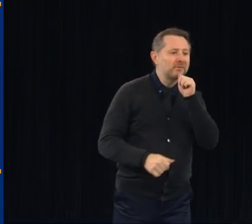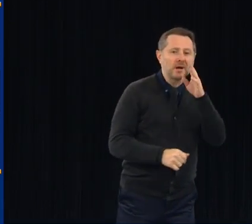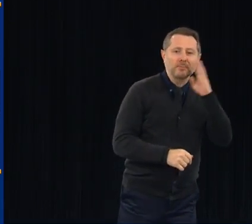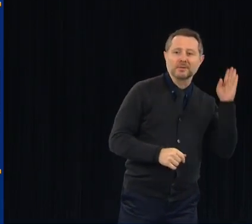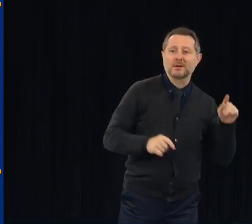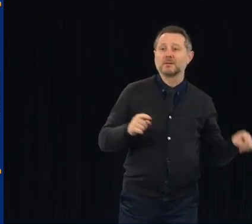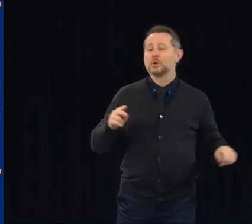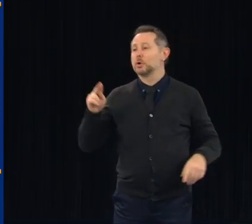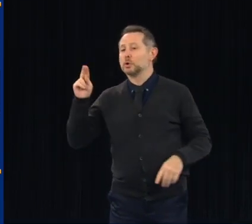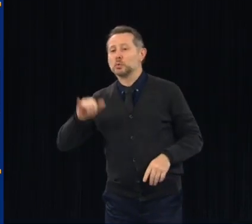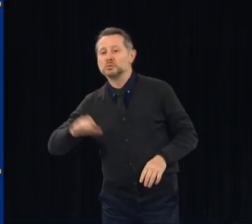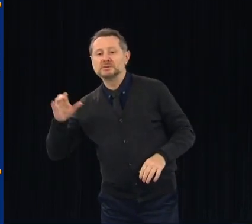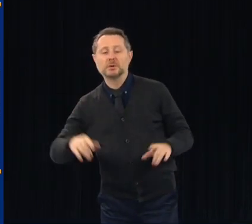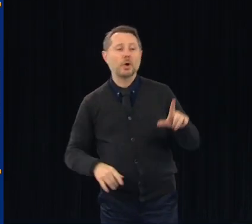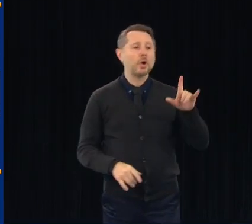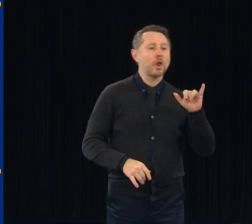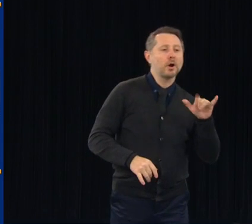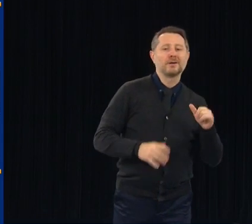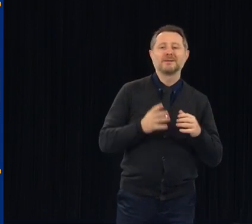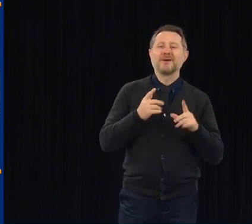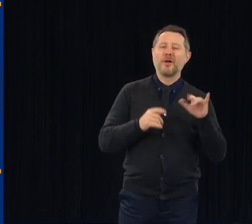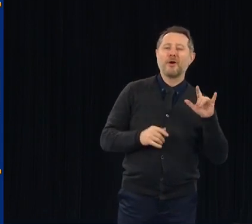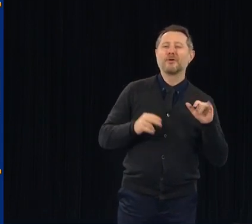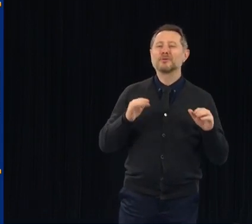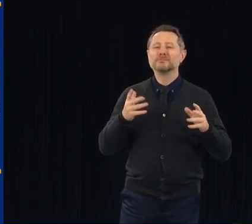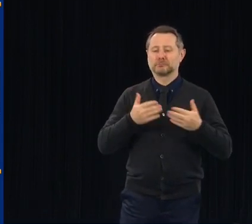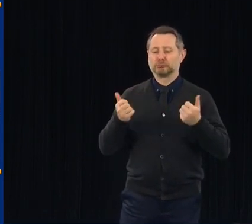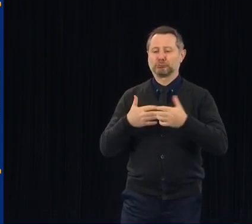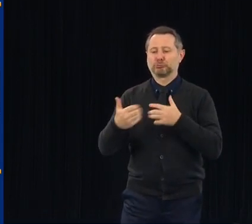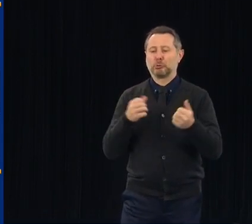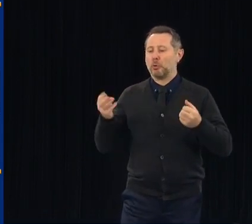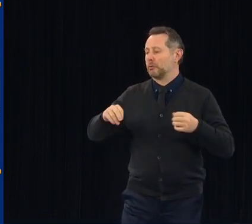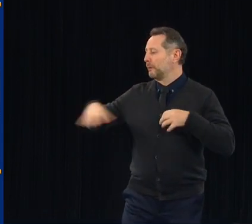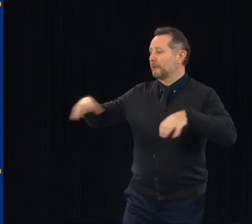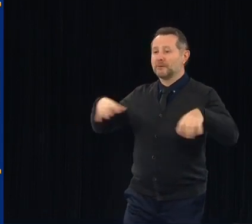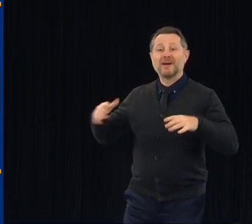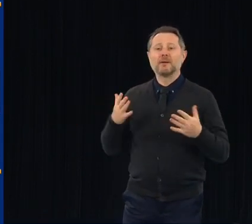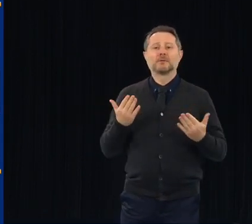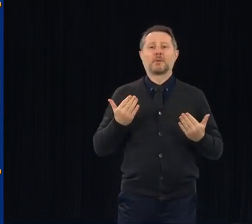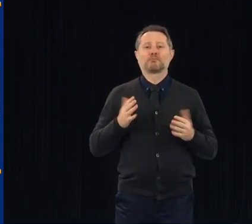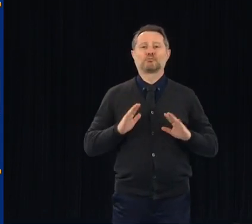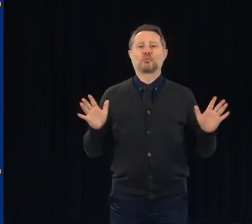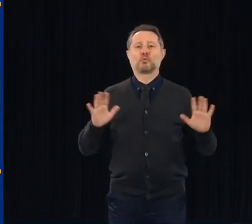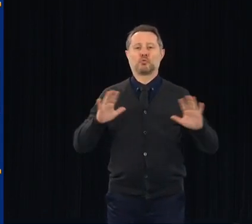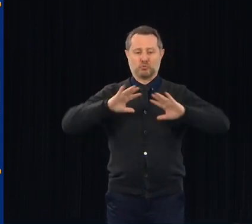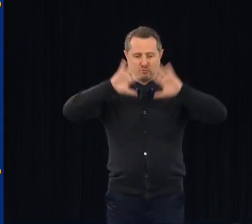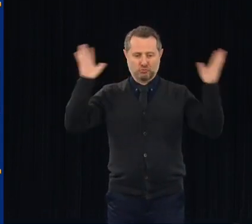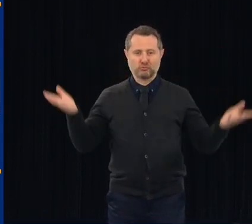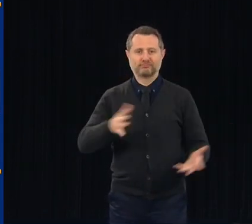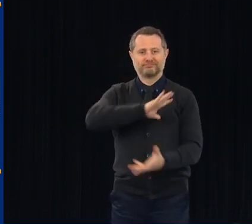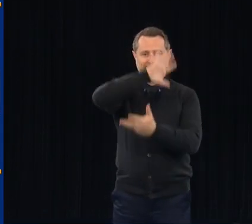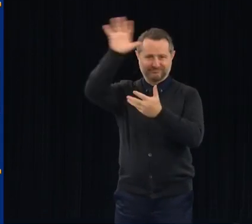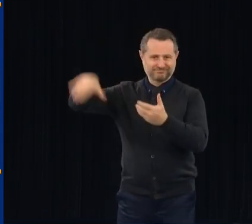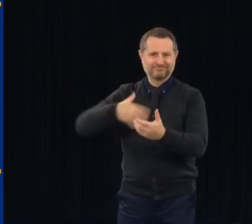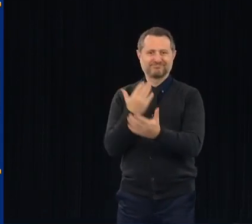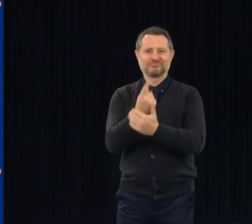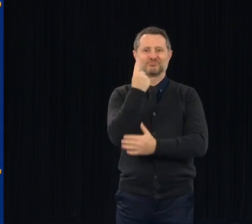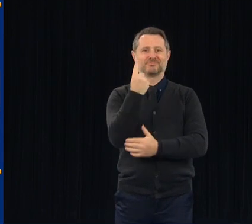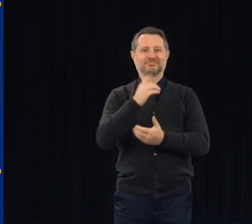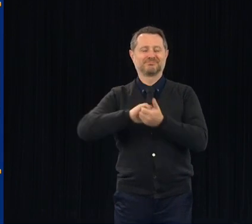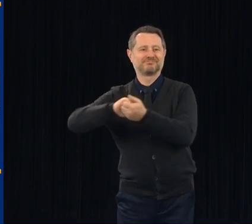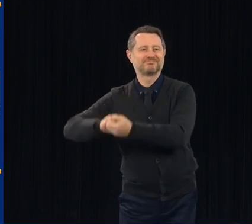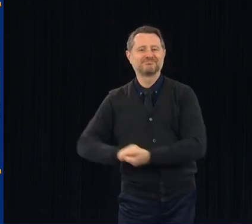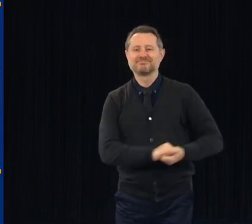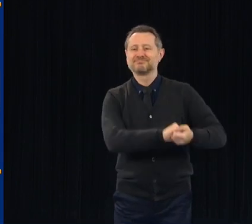hospitals. In totality, it's the healthcare system. The state manages, regulates the healthcare system, but they're